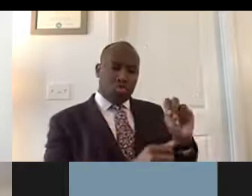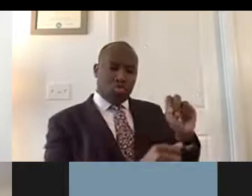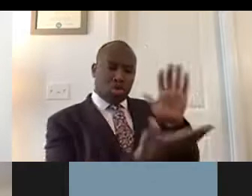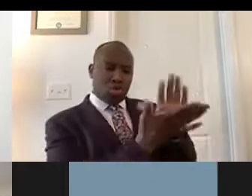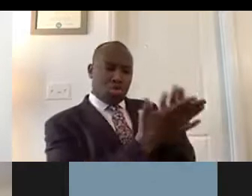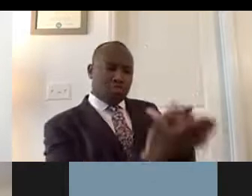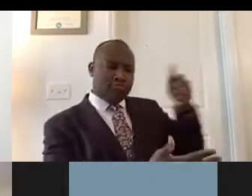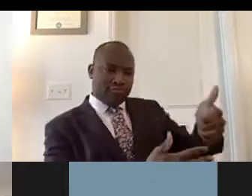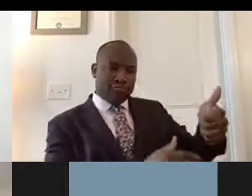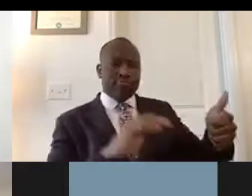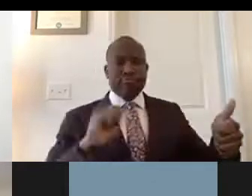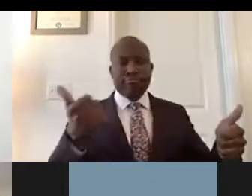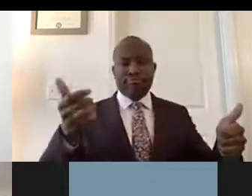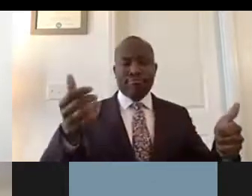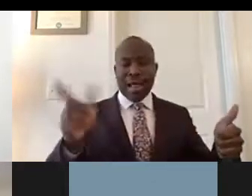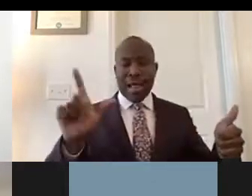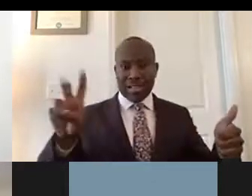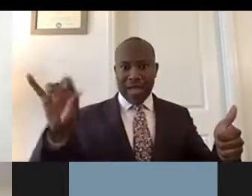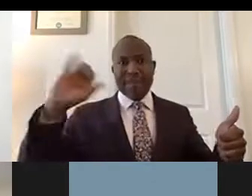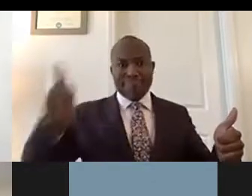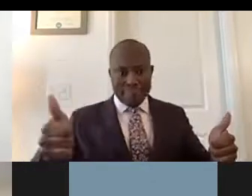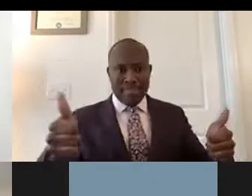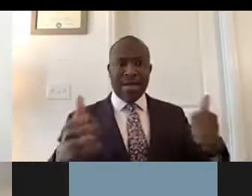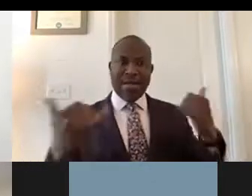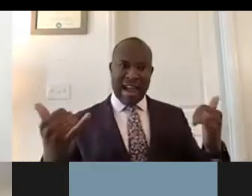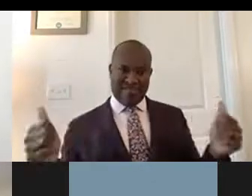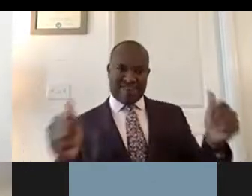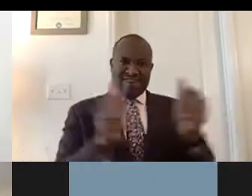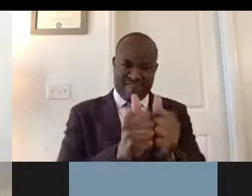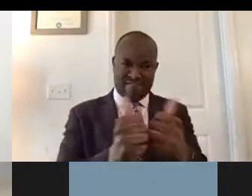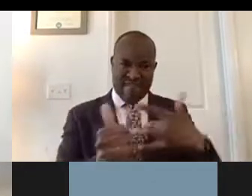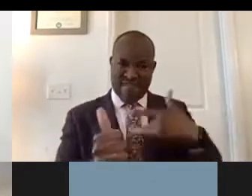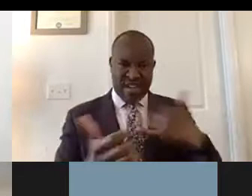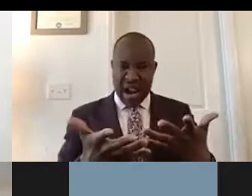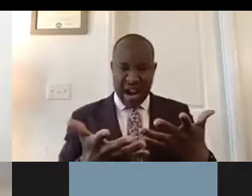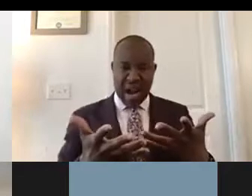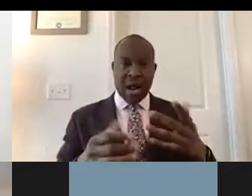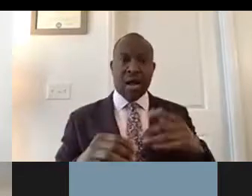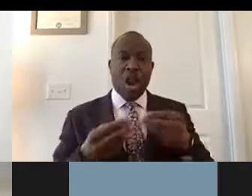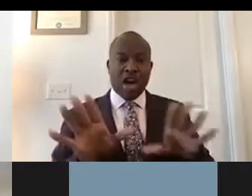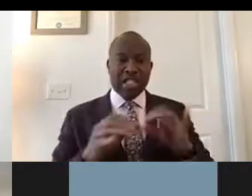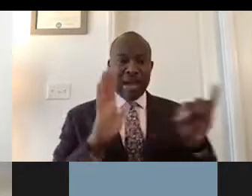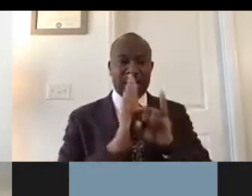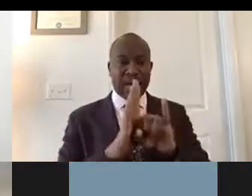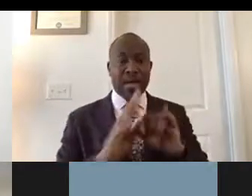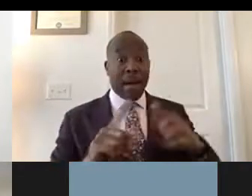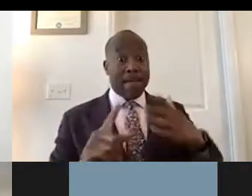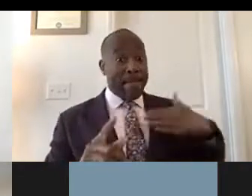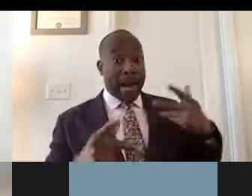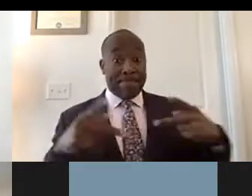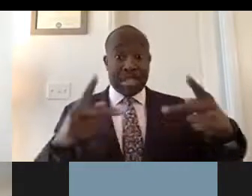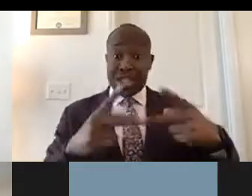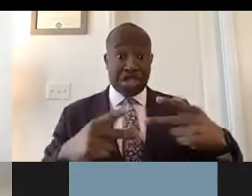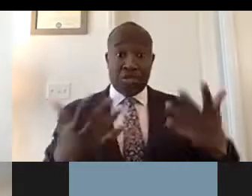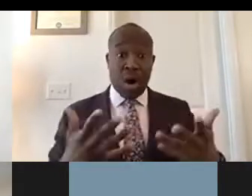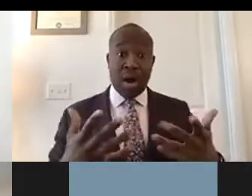was where they had their own identities when they were separate school campuses. And now being on one campus, they felt a